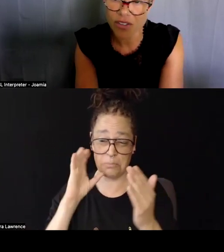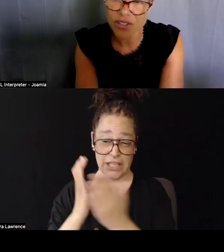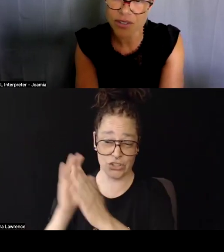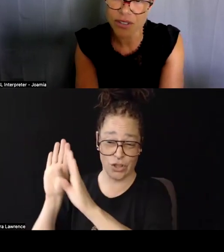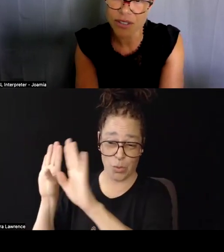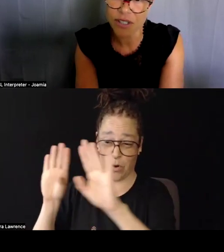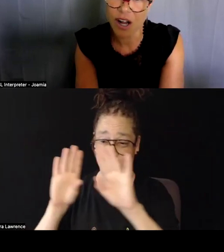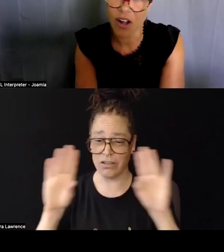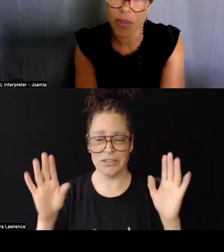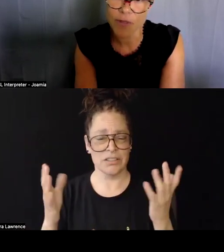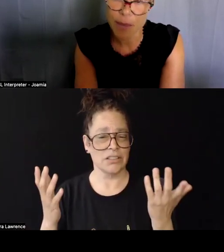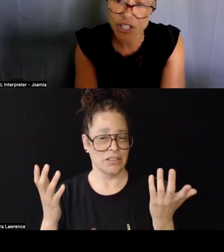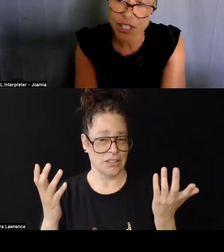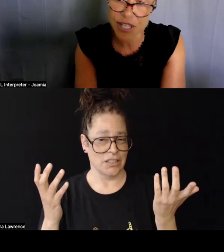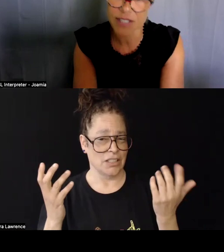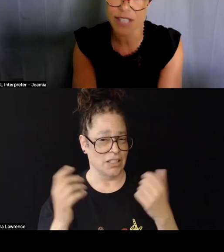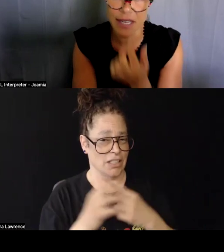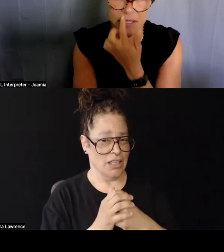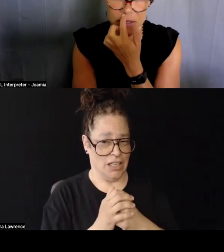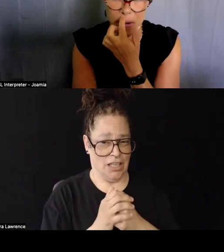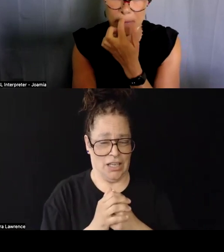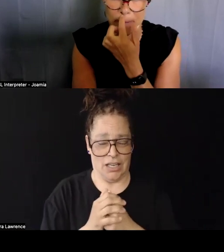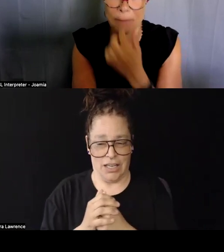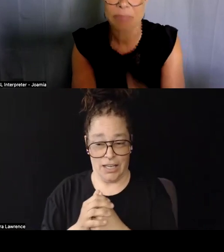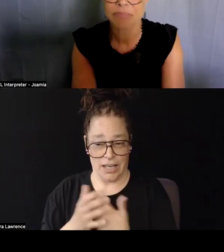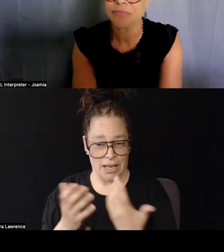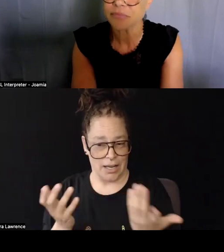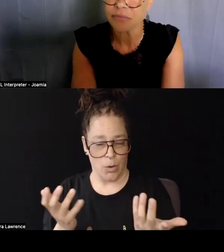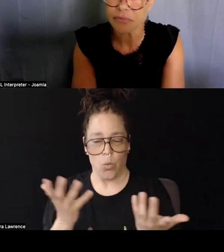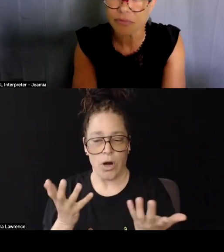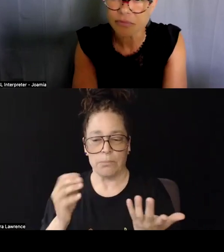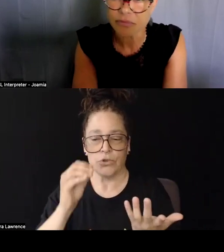your walls, all the images and the signage.